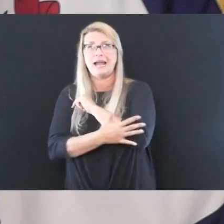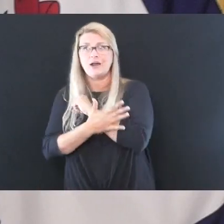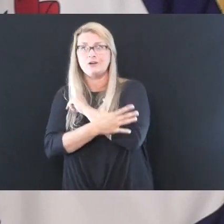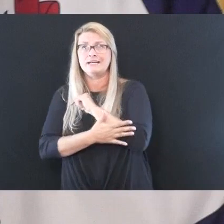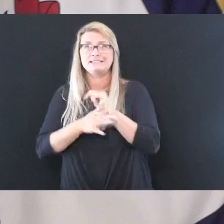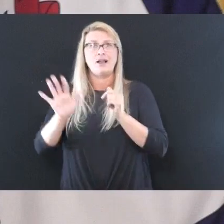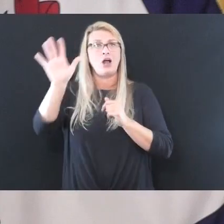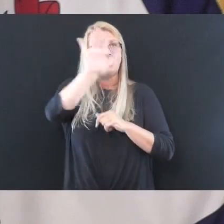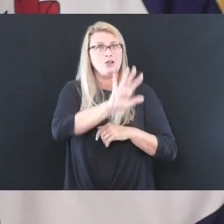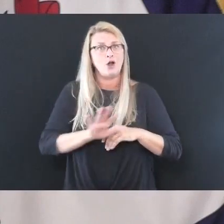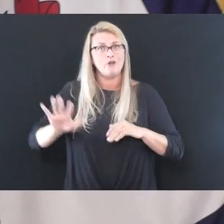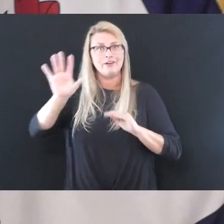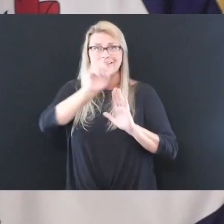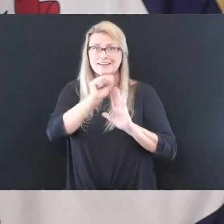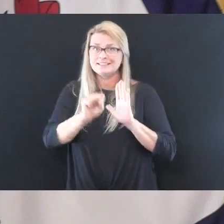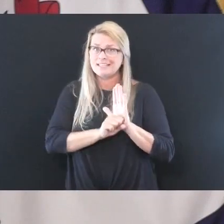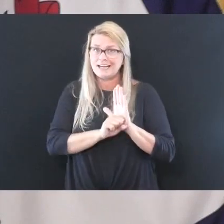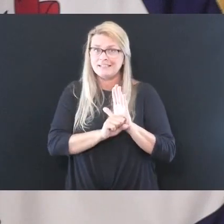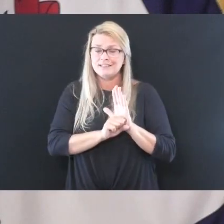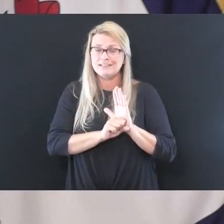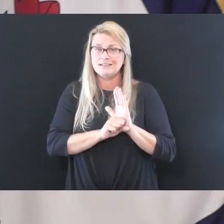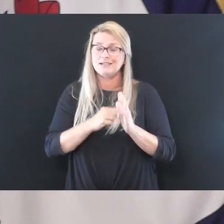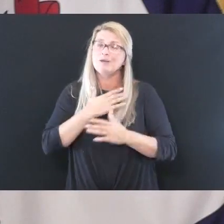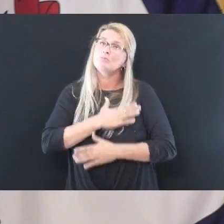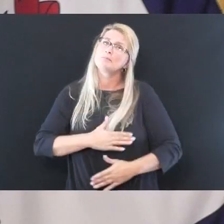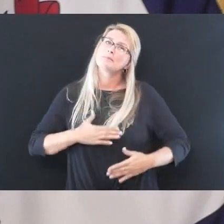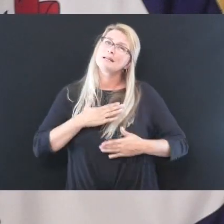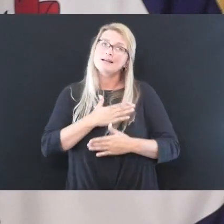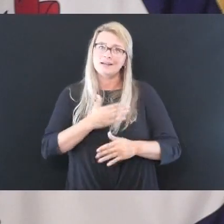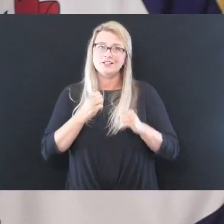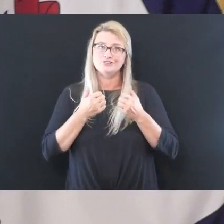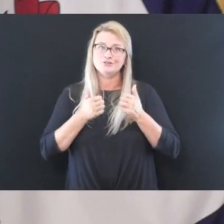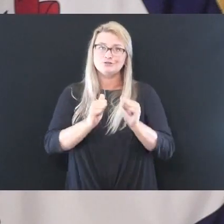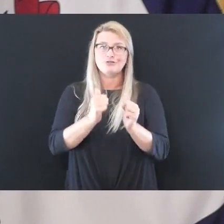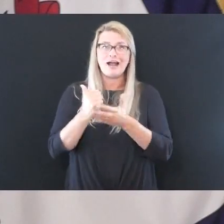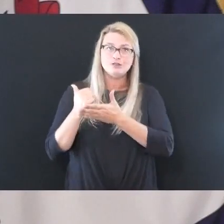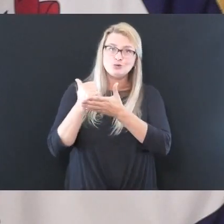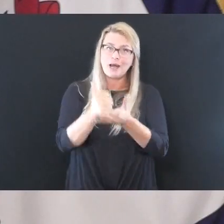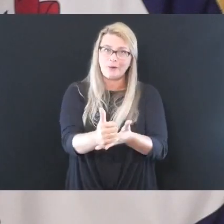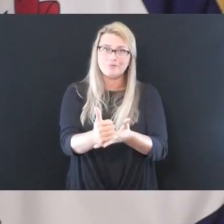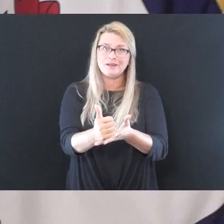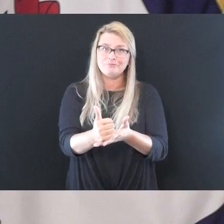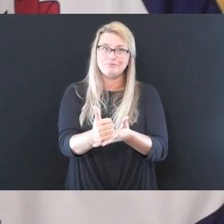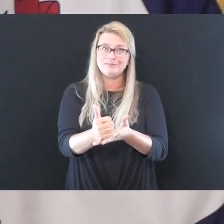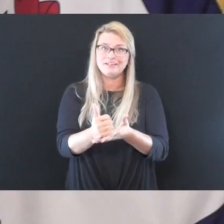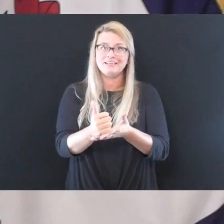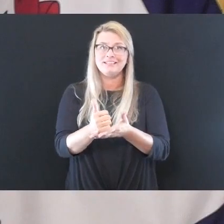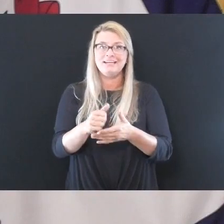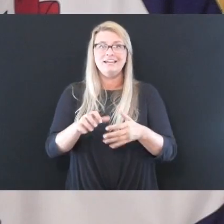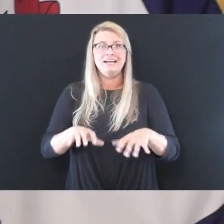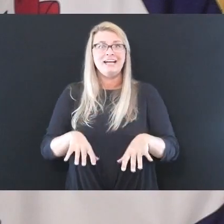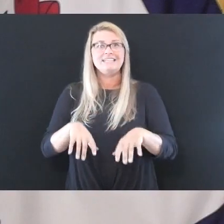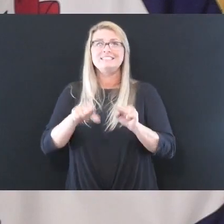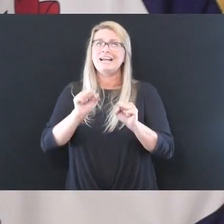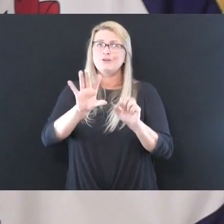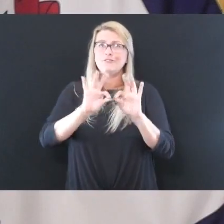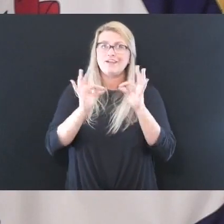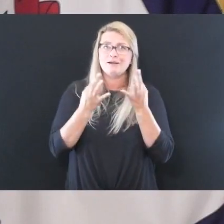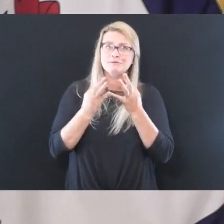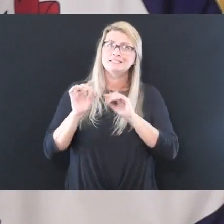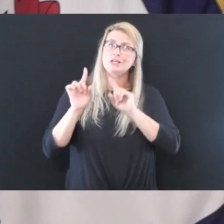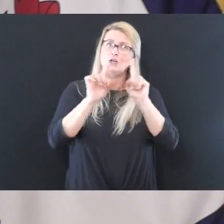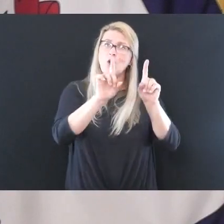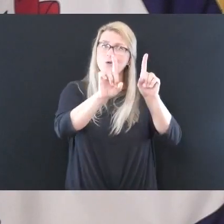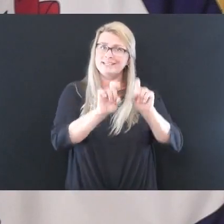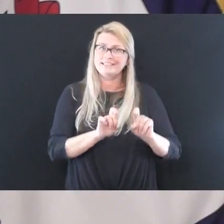people and the people that have given us wisdom. So please try to get out there and get your kids as well as yourself tested.